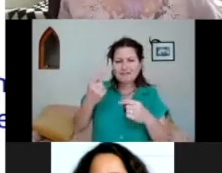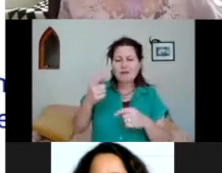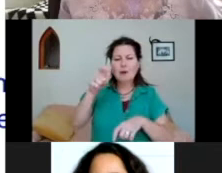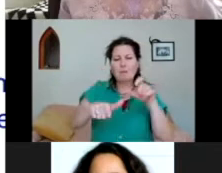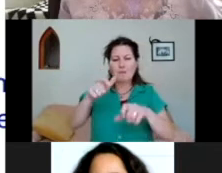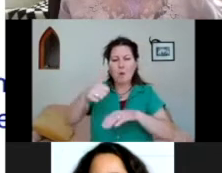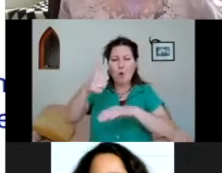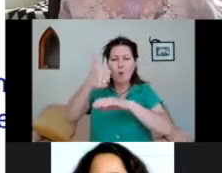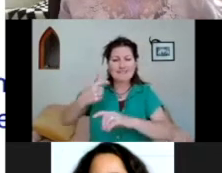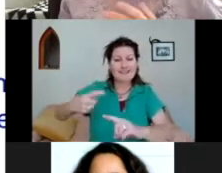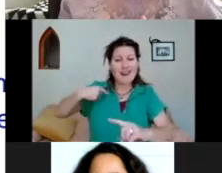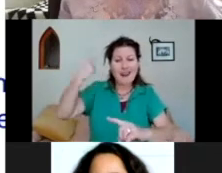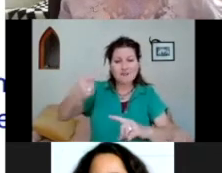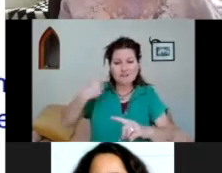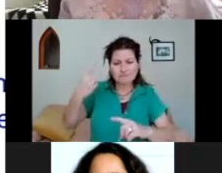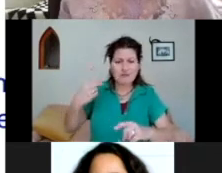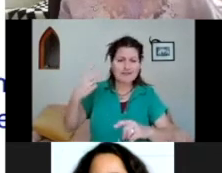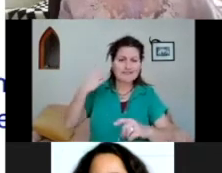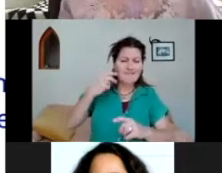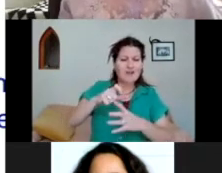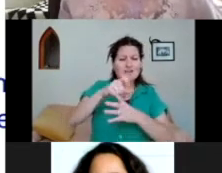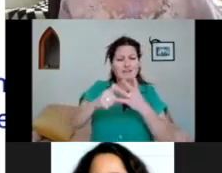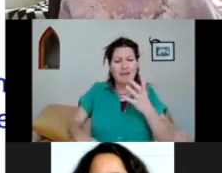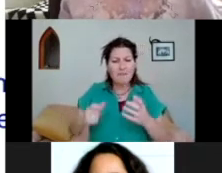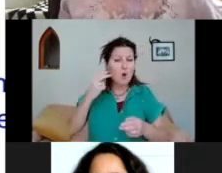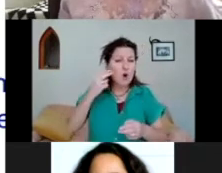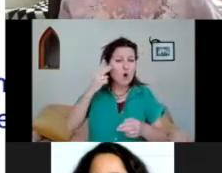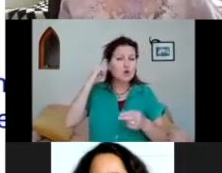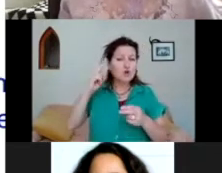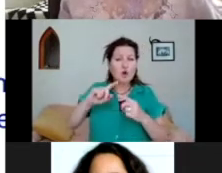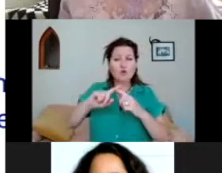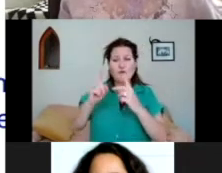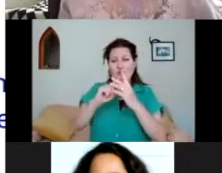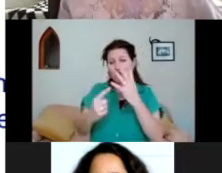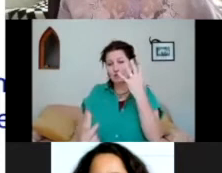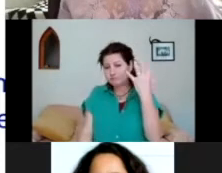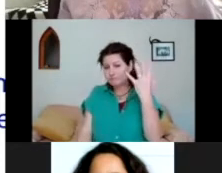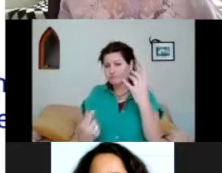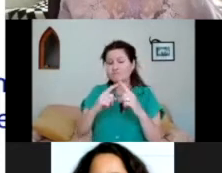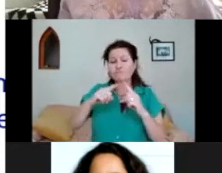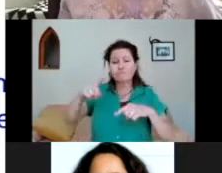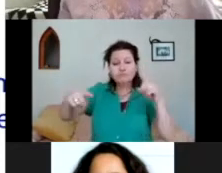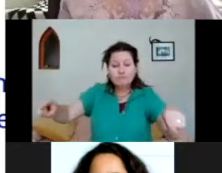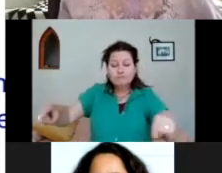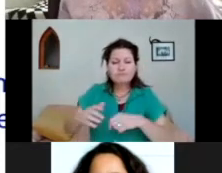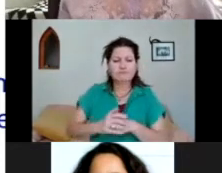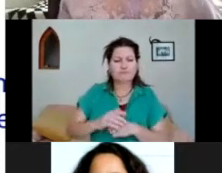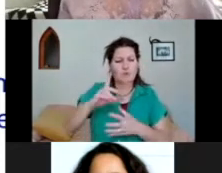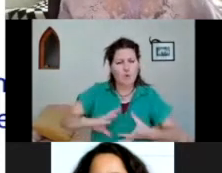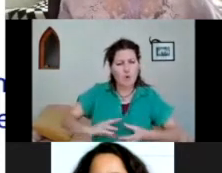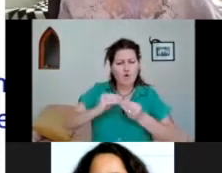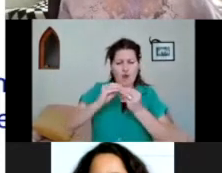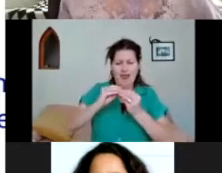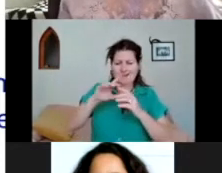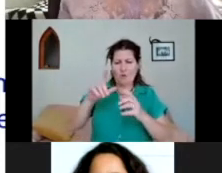and neurodivergent artists and organizations at all career stages to create or adapt work